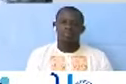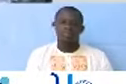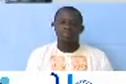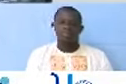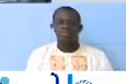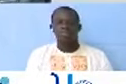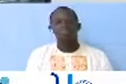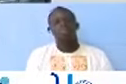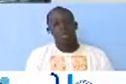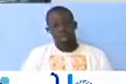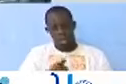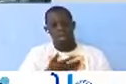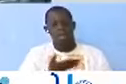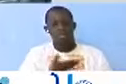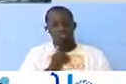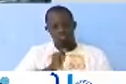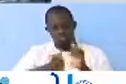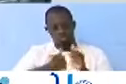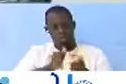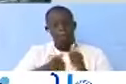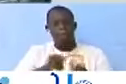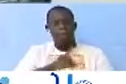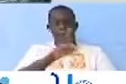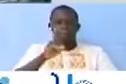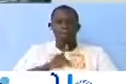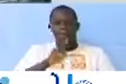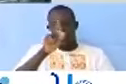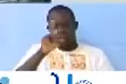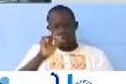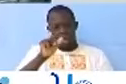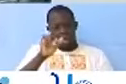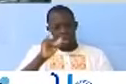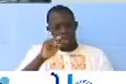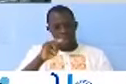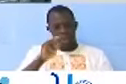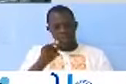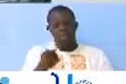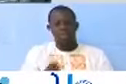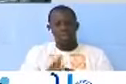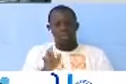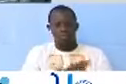I had a shop in Kiang which I used to buy